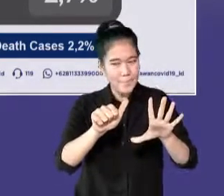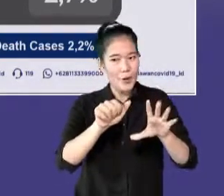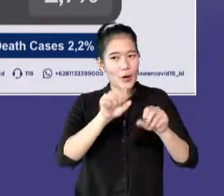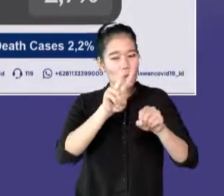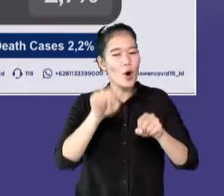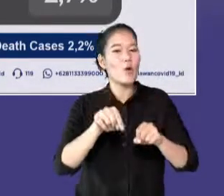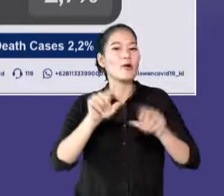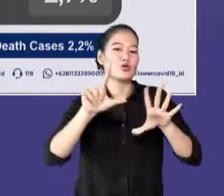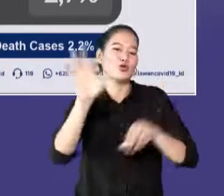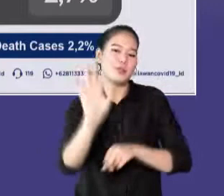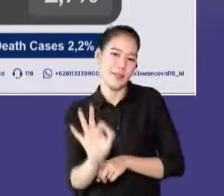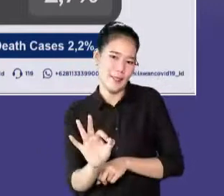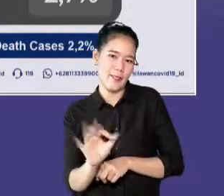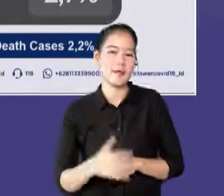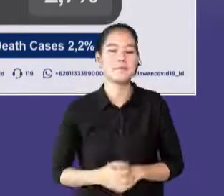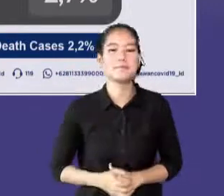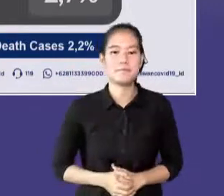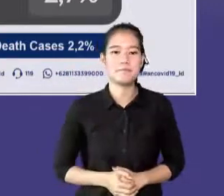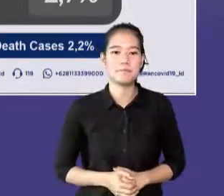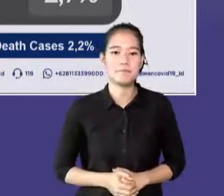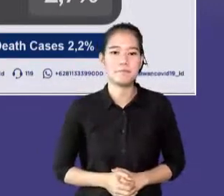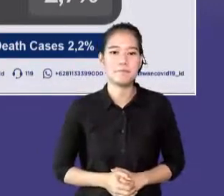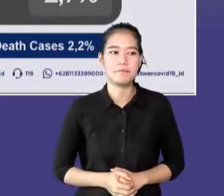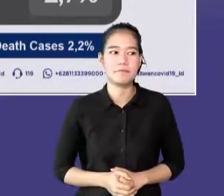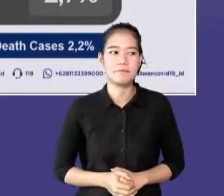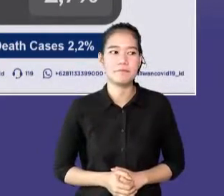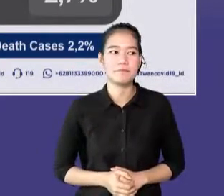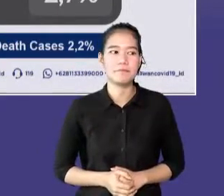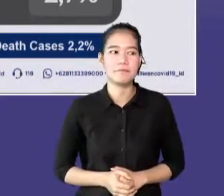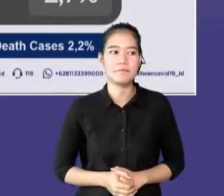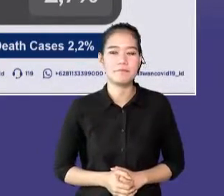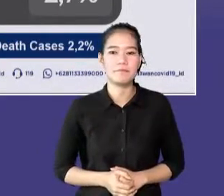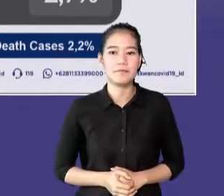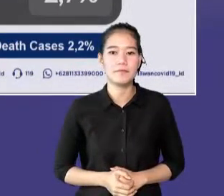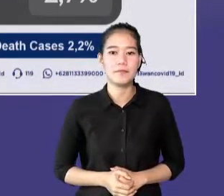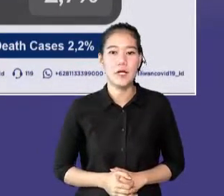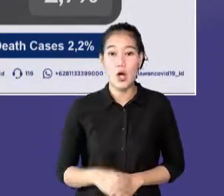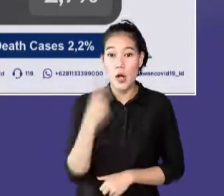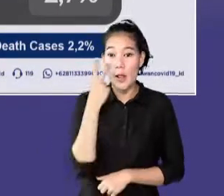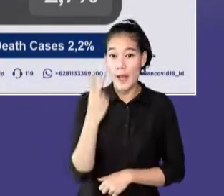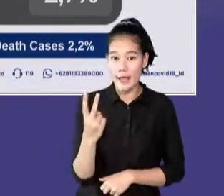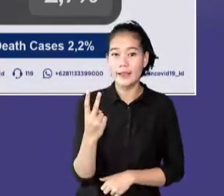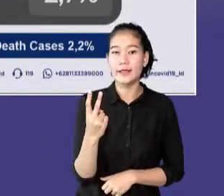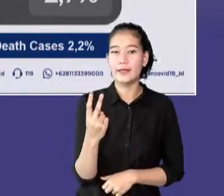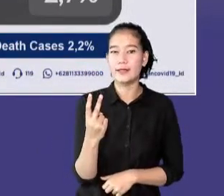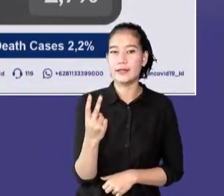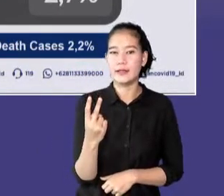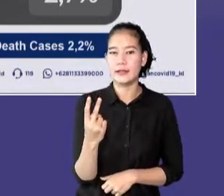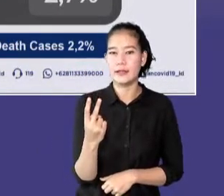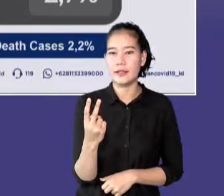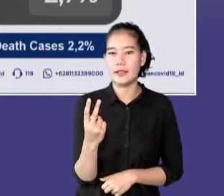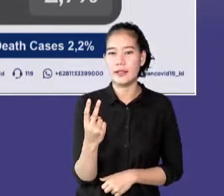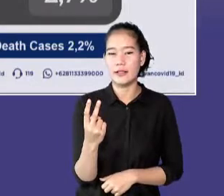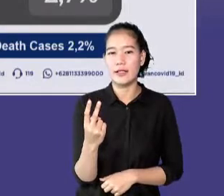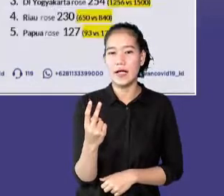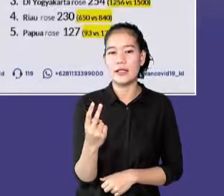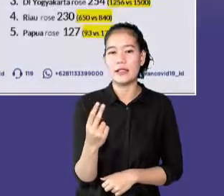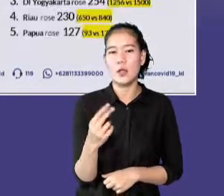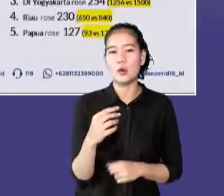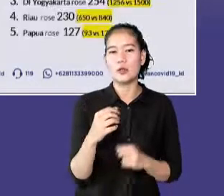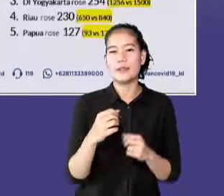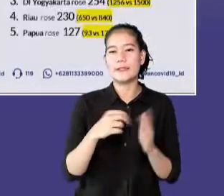42,656 or 2.7%. So if we look at the weekly development